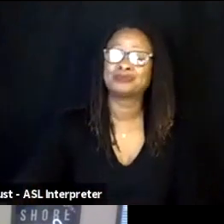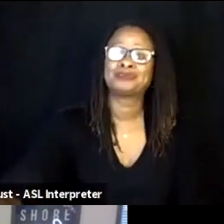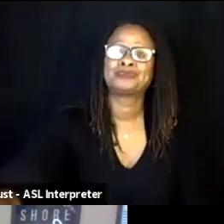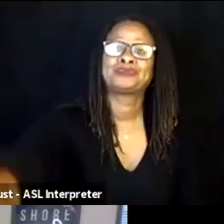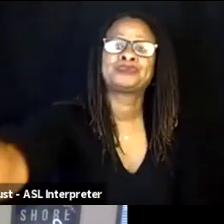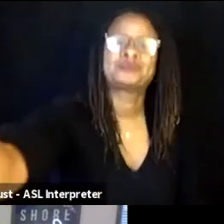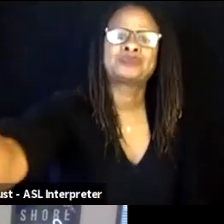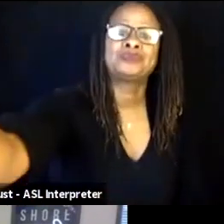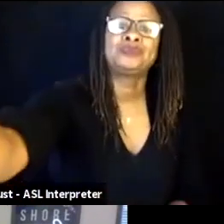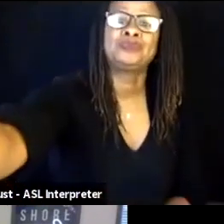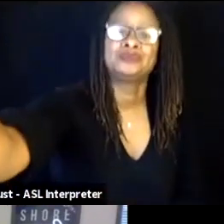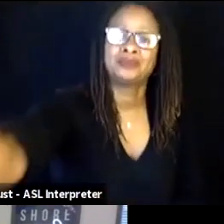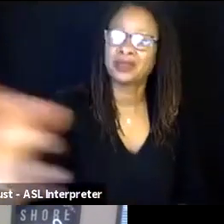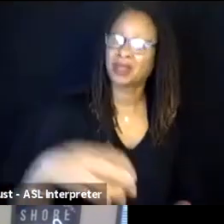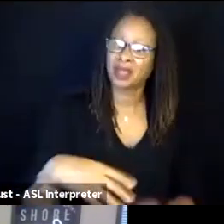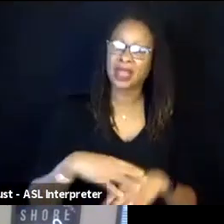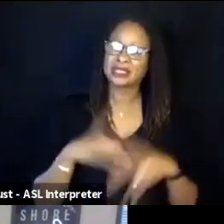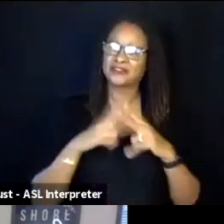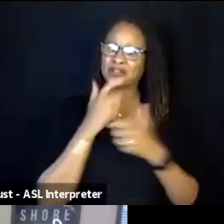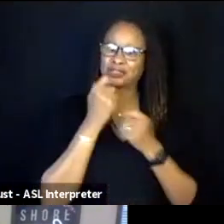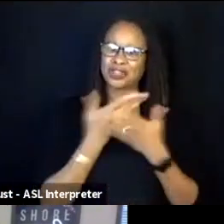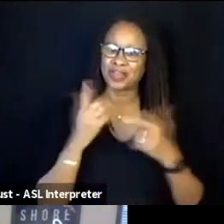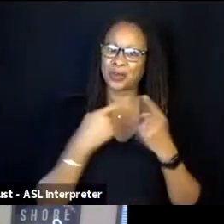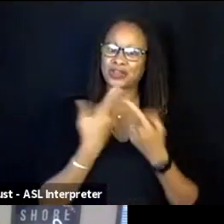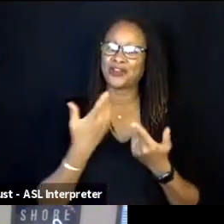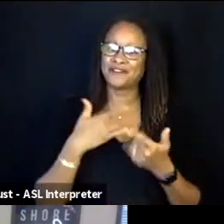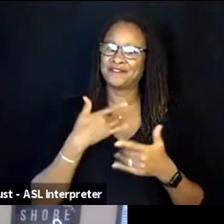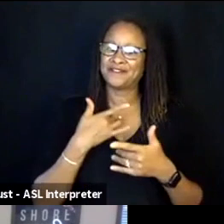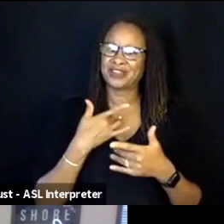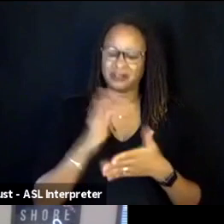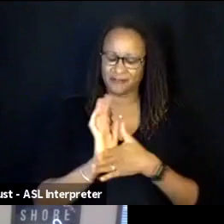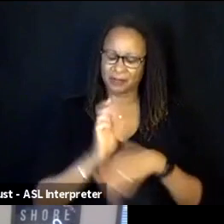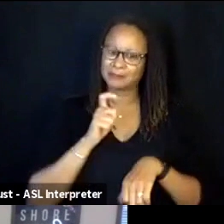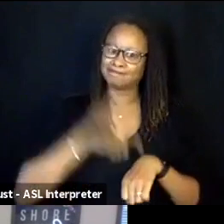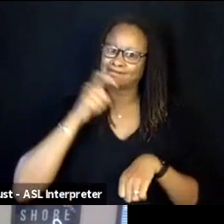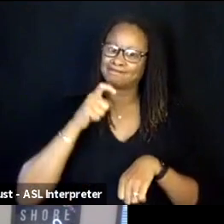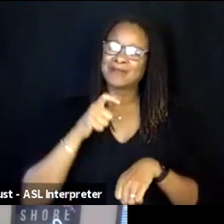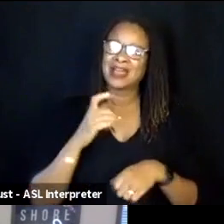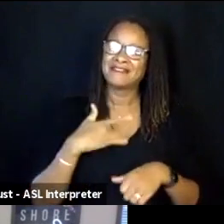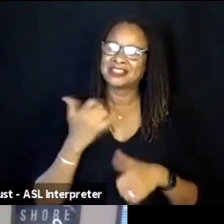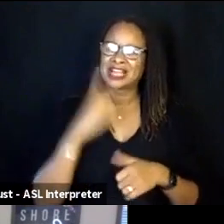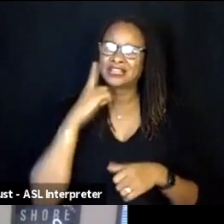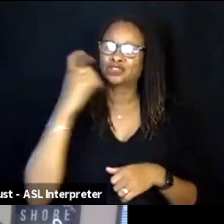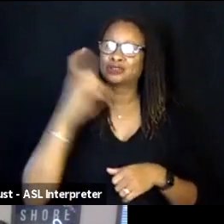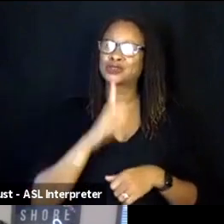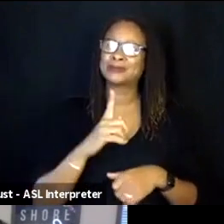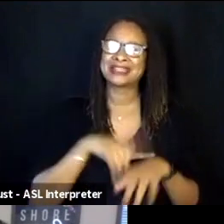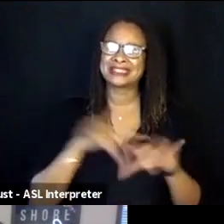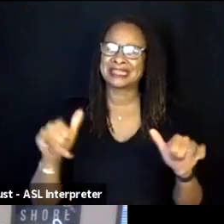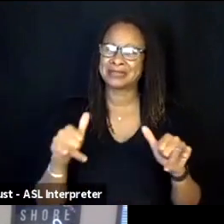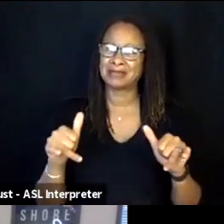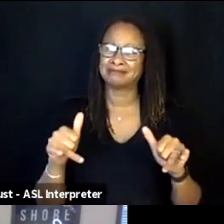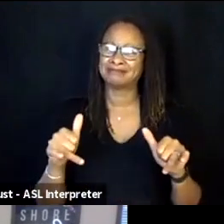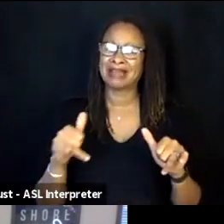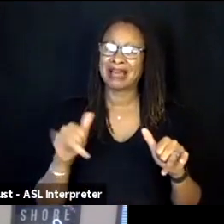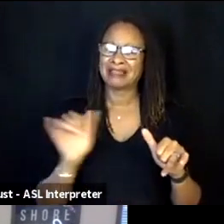thing, right? When your film is very timely, it feels very exciting and like a dream come true, and then kind of also simultaneously like